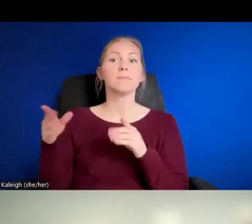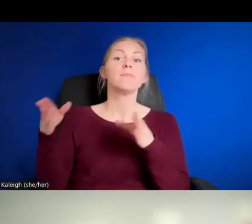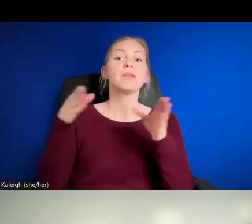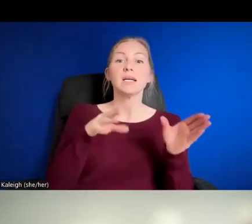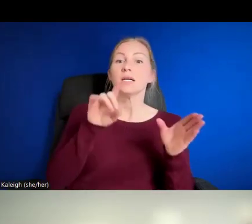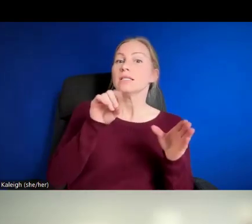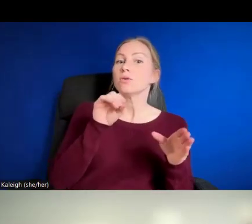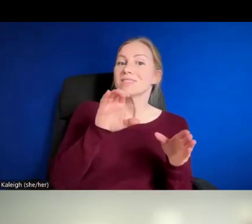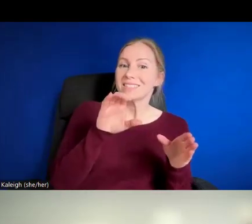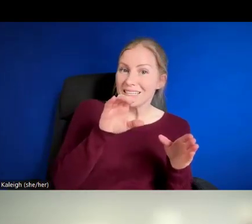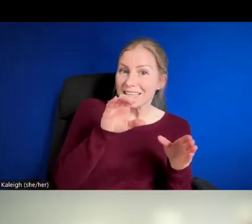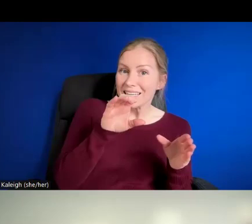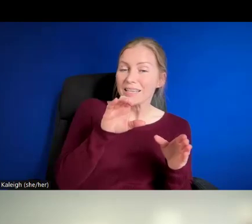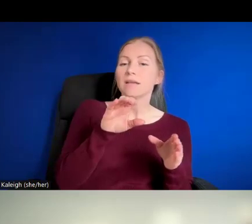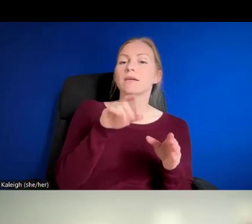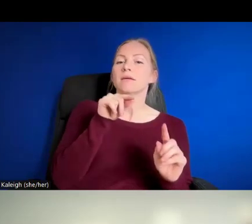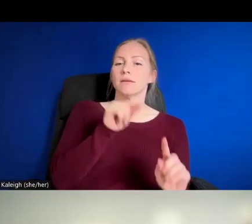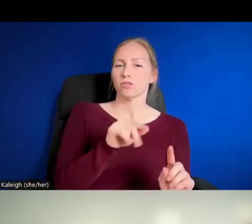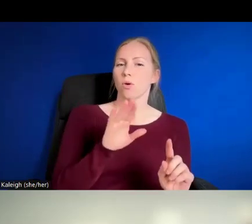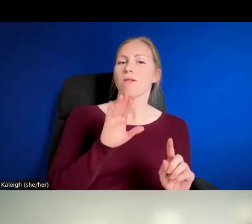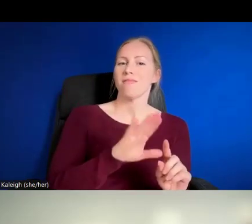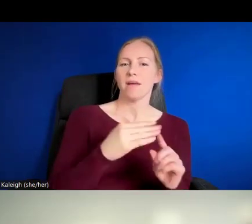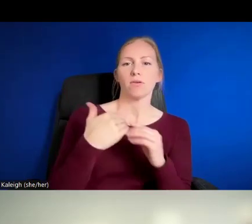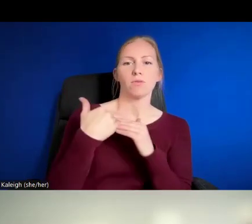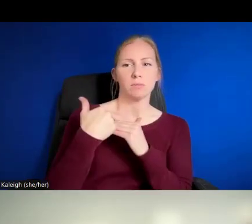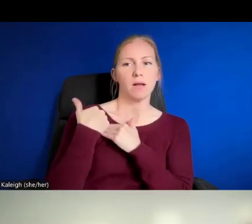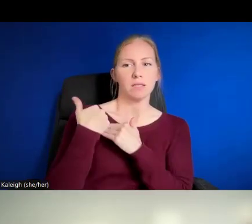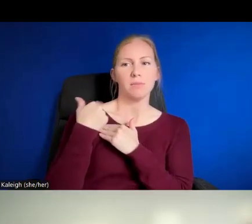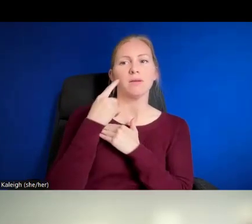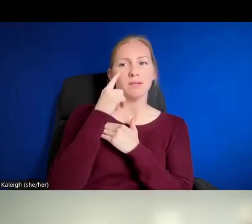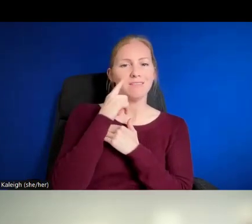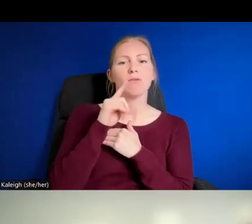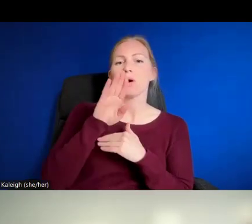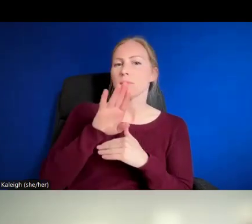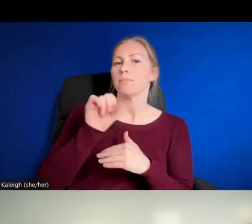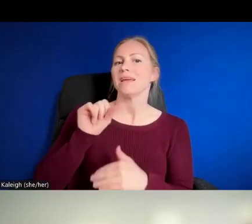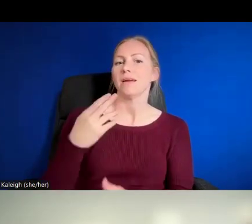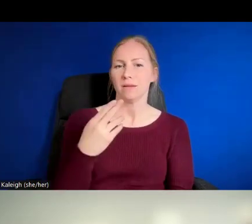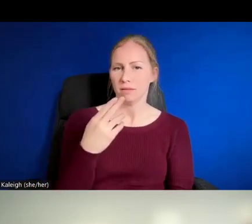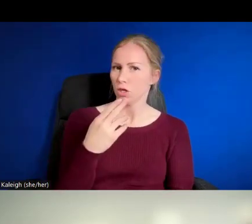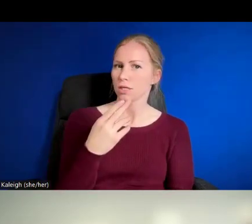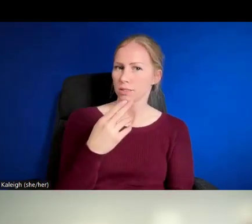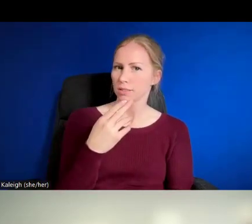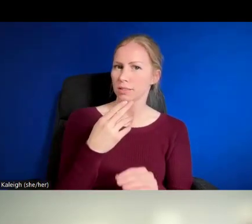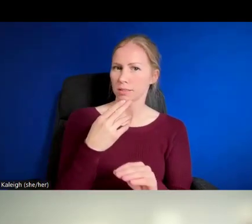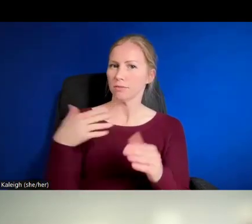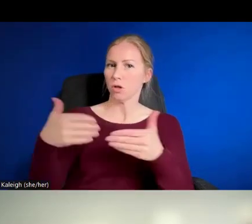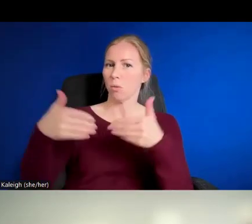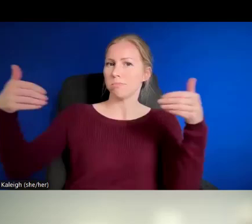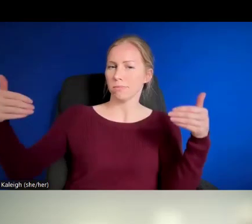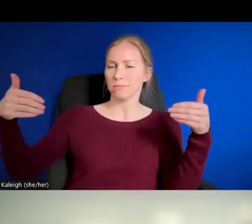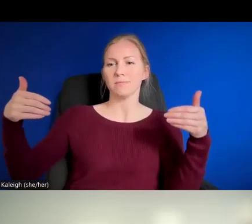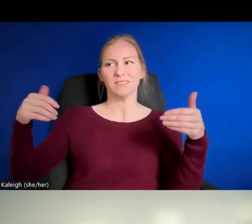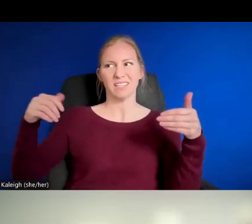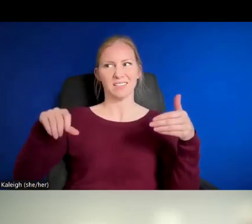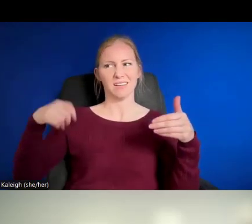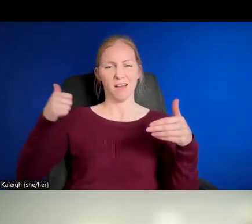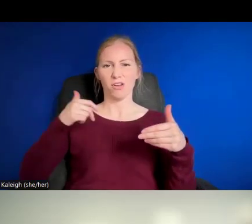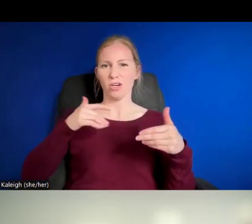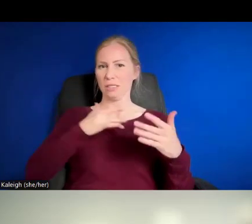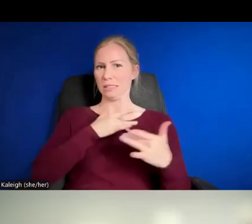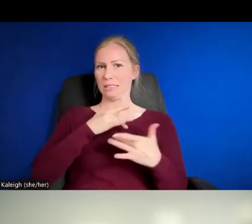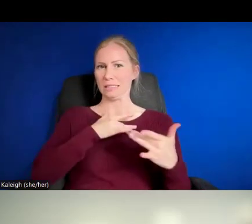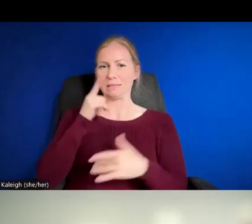signs restraint and seclusion documentation for Bridgewater. Another cause for concern that